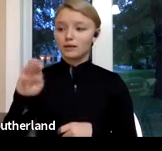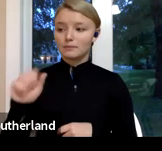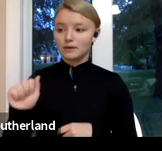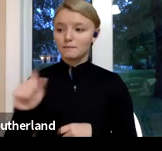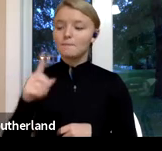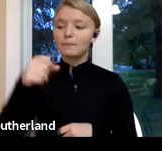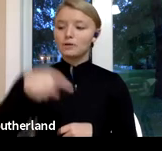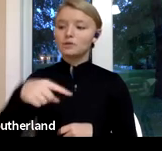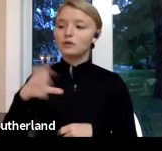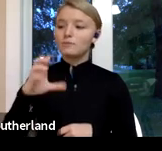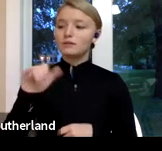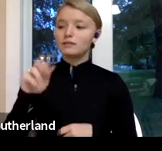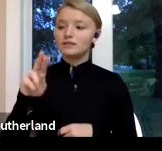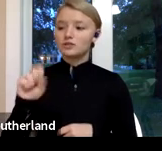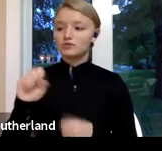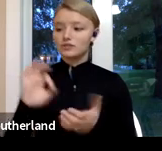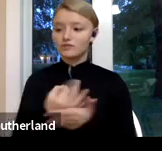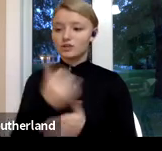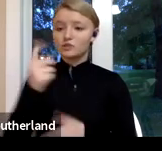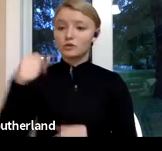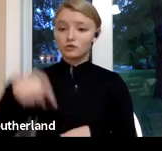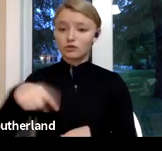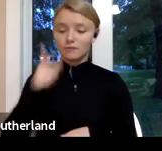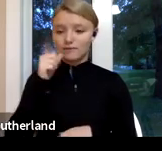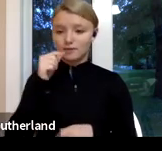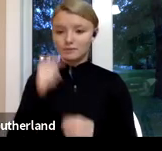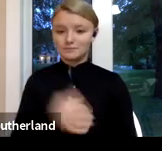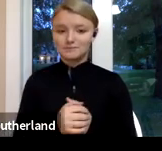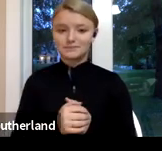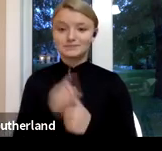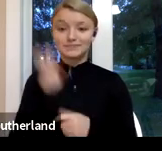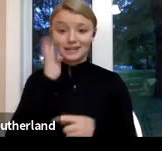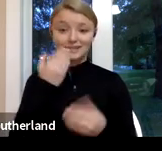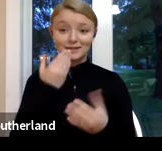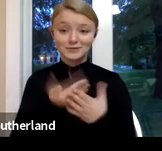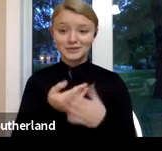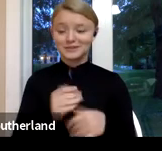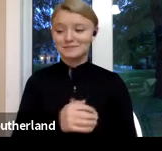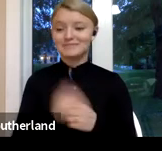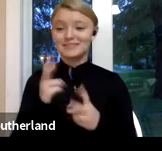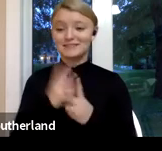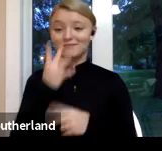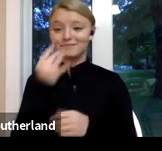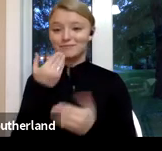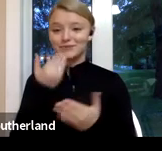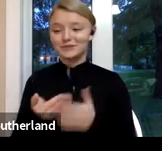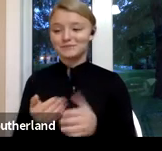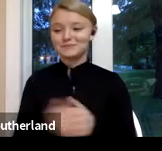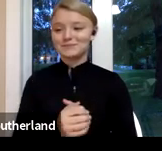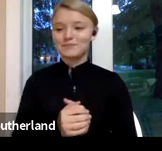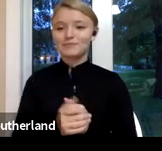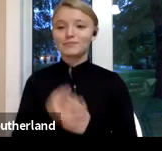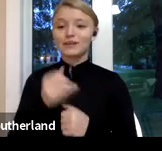1 drop citrus fresh, 1 drop lemon. That does sound good. It is so good. If you don't have